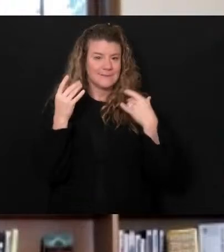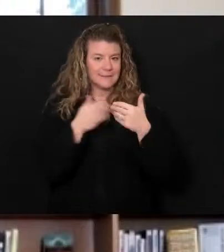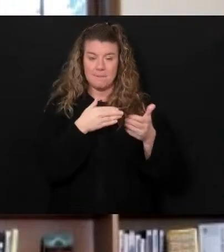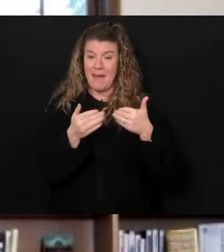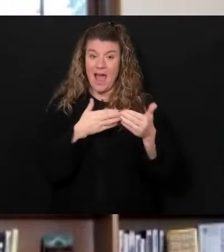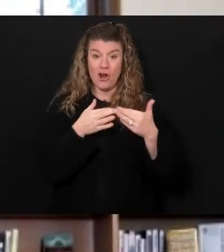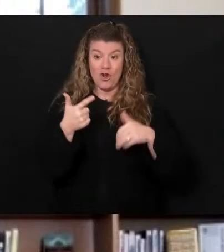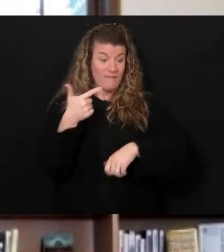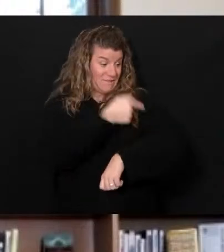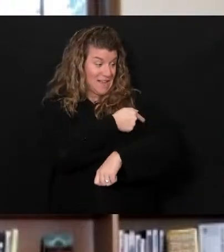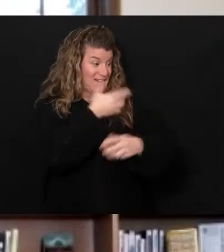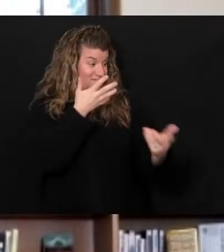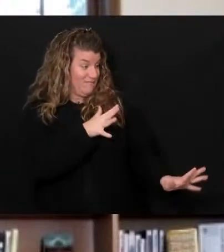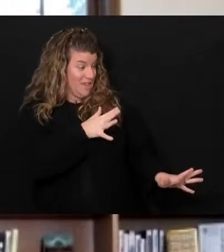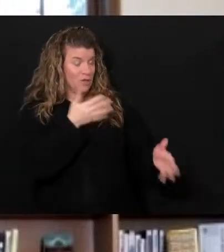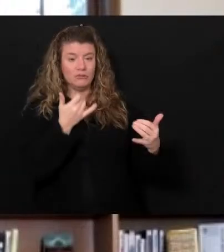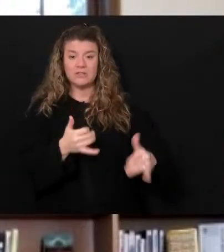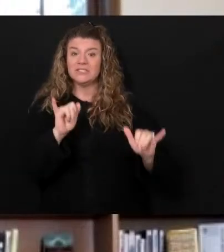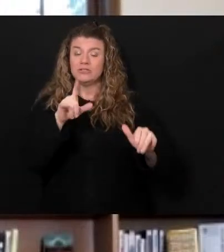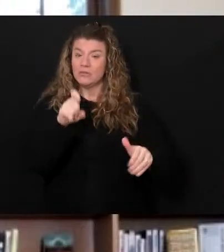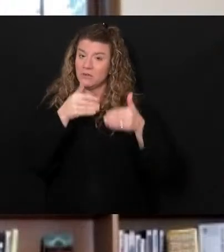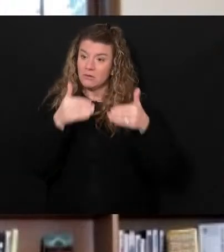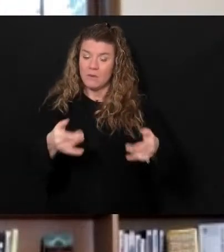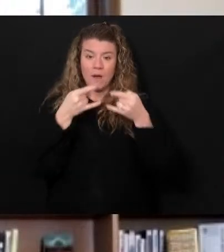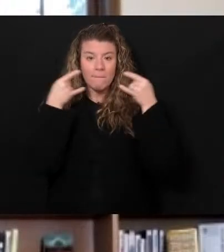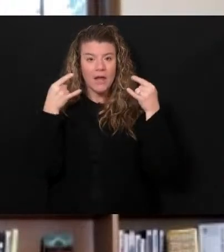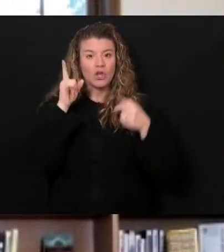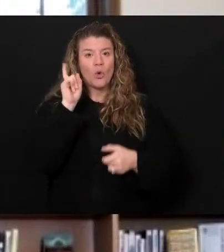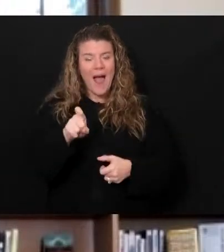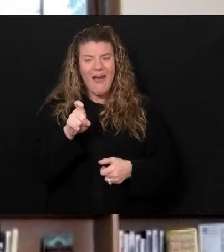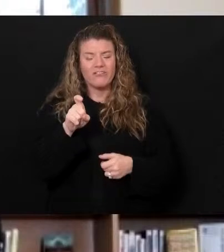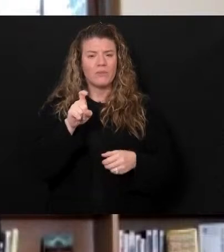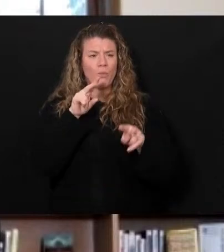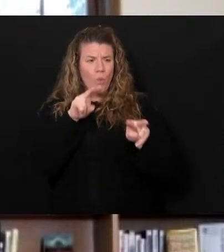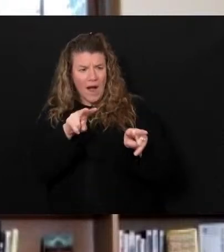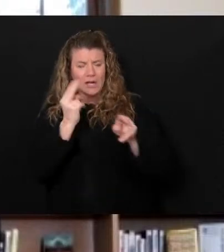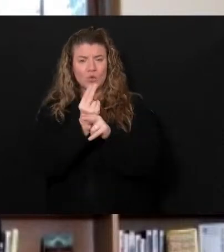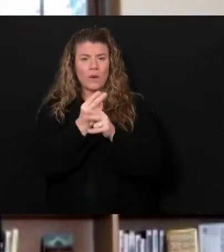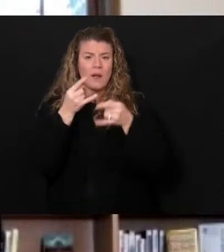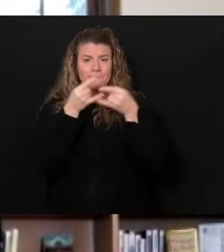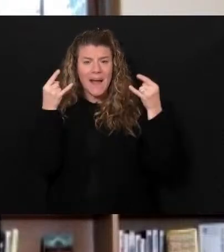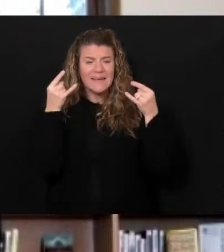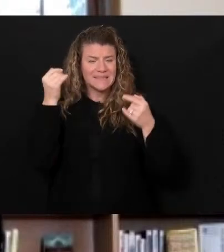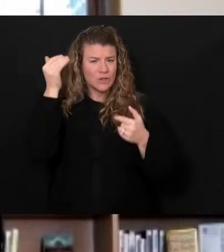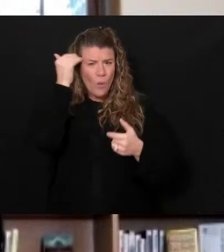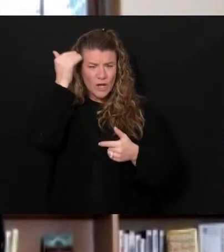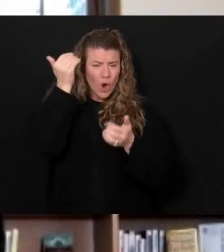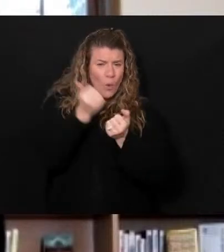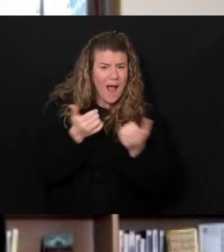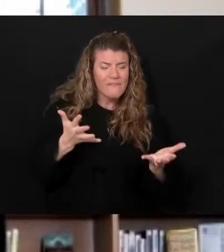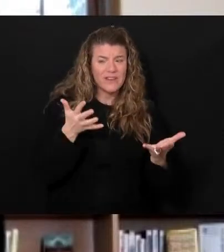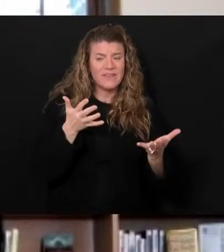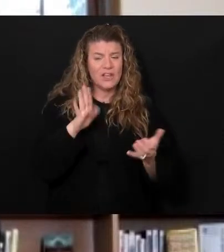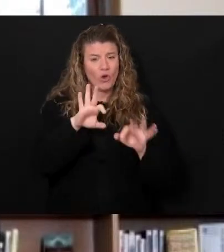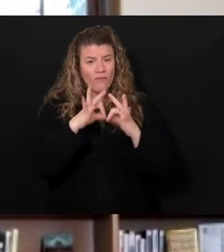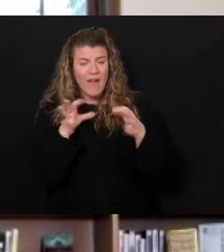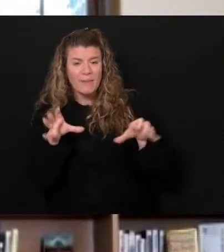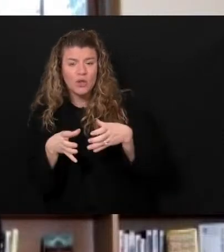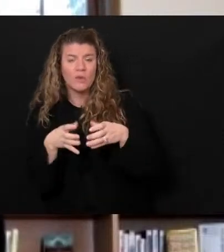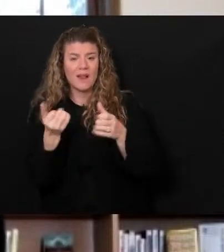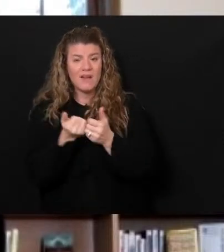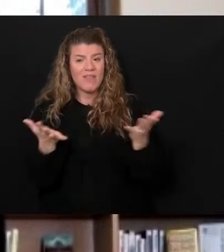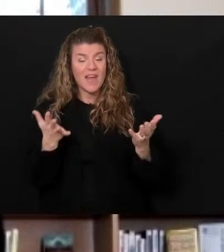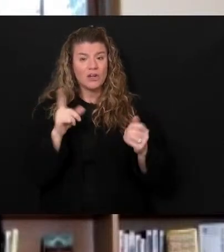vaccinated. With the new strains coming out there, you have to be vigilant, wear your masks, stay in your family units.